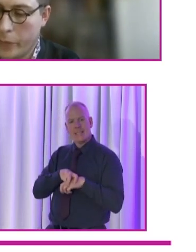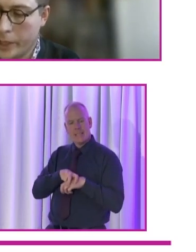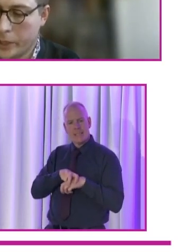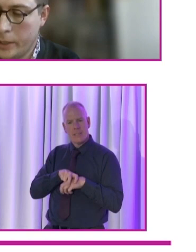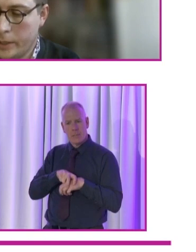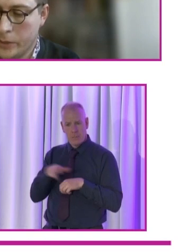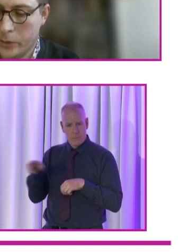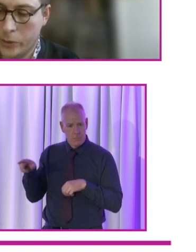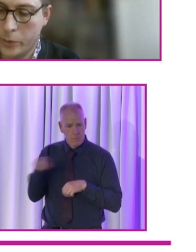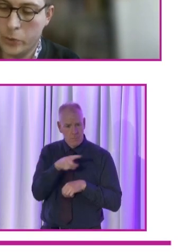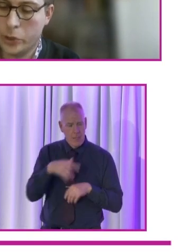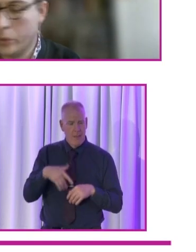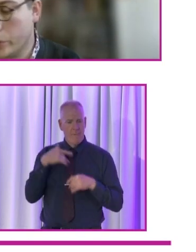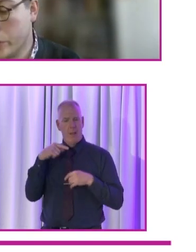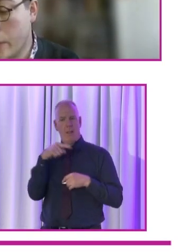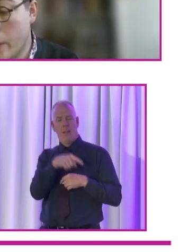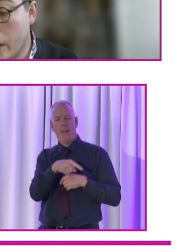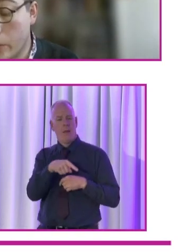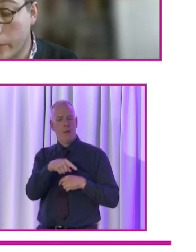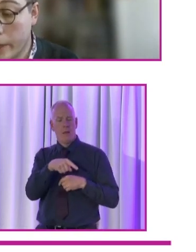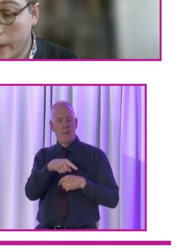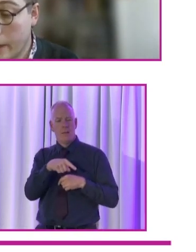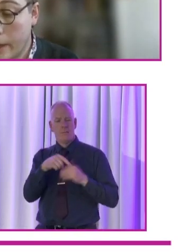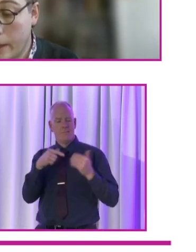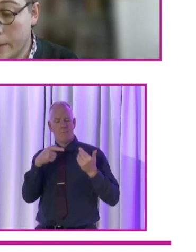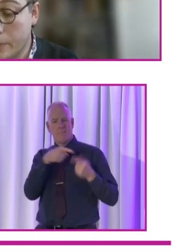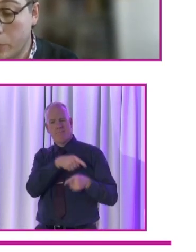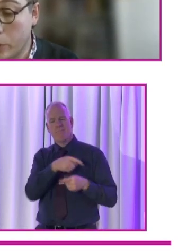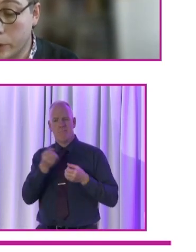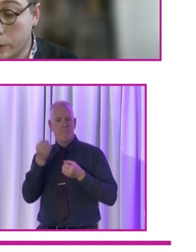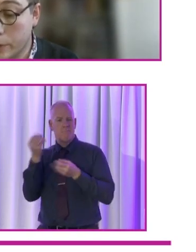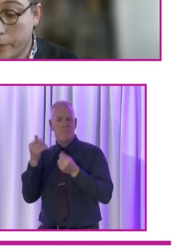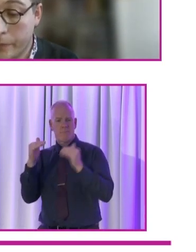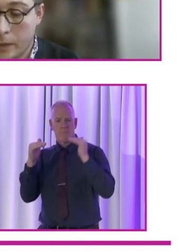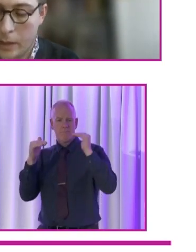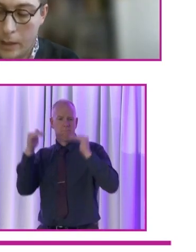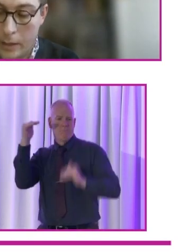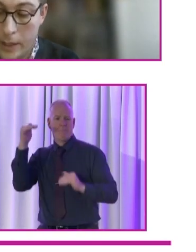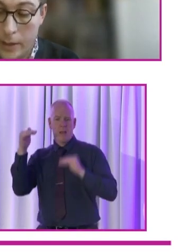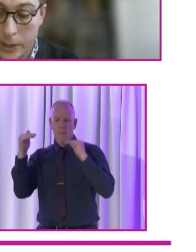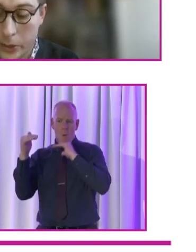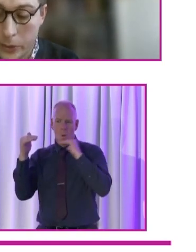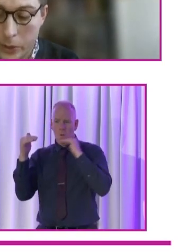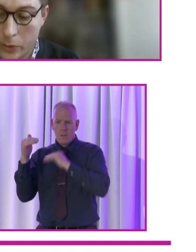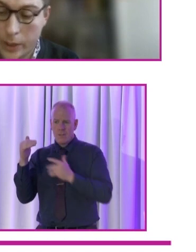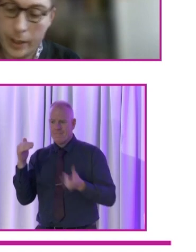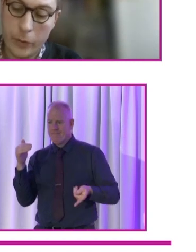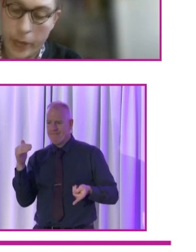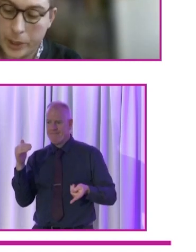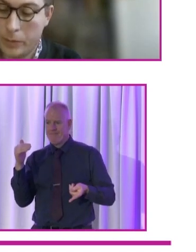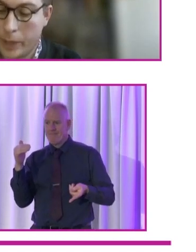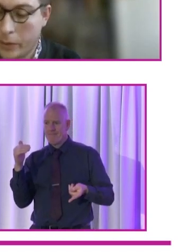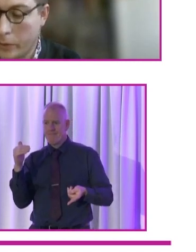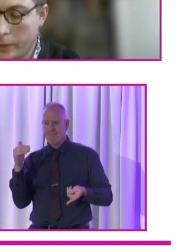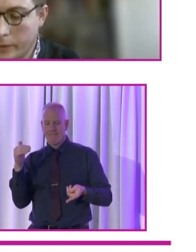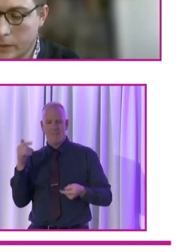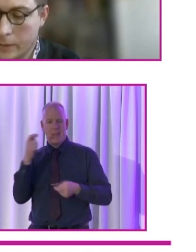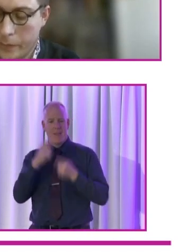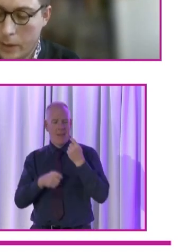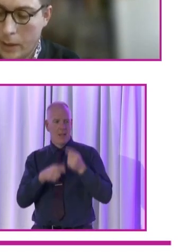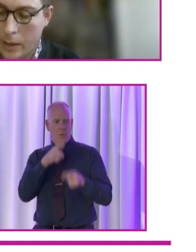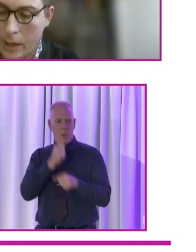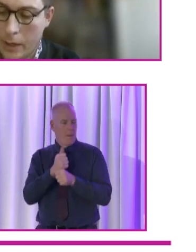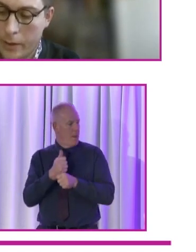people the impression that his contribution was somehow less important. Then there's also denigration by